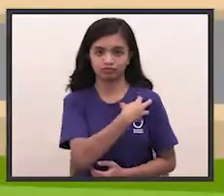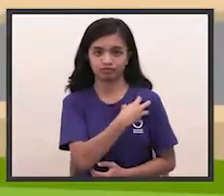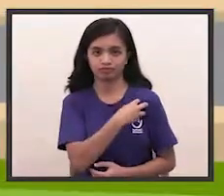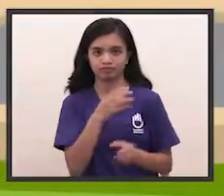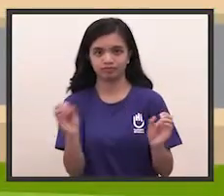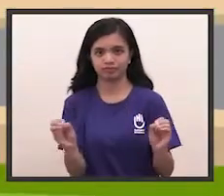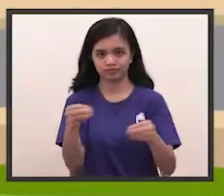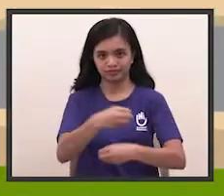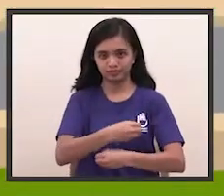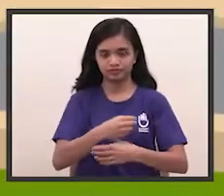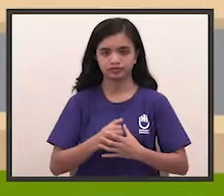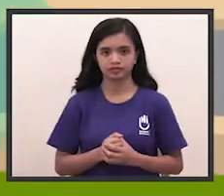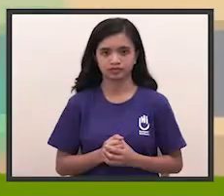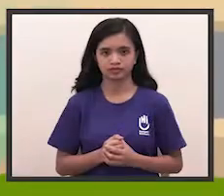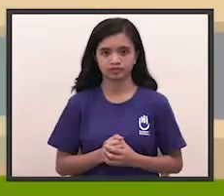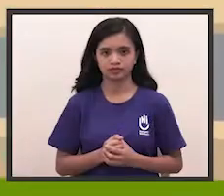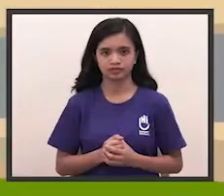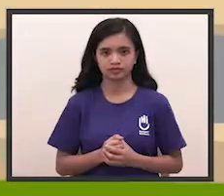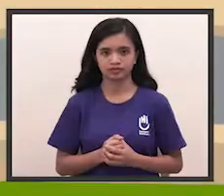police station,